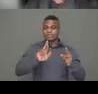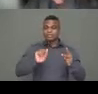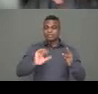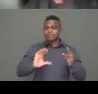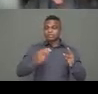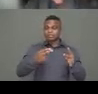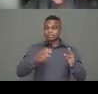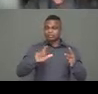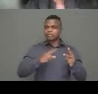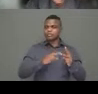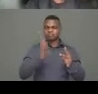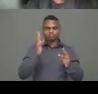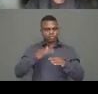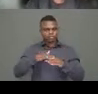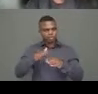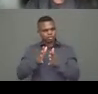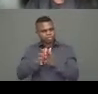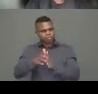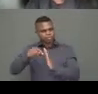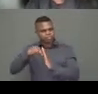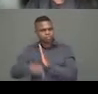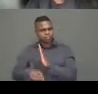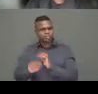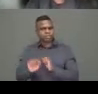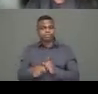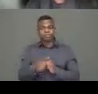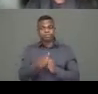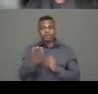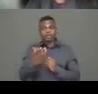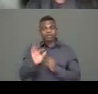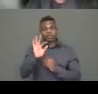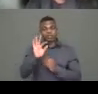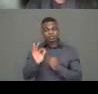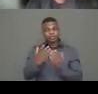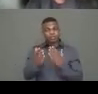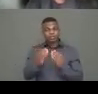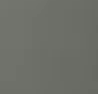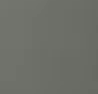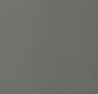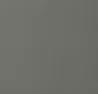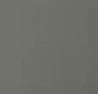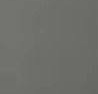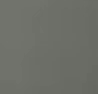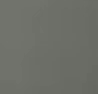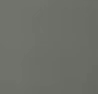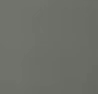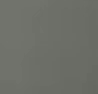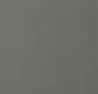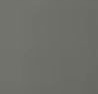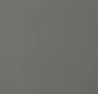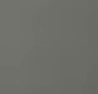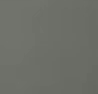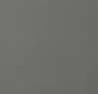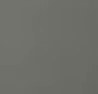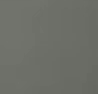with everybody. So we, the aim of this is to help you to learn more about CHS Alliance. So thanks a million, everybody.